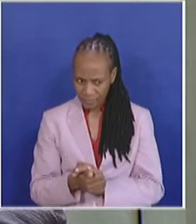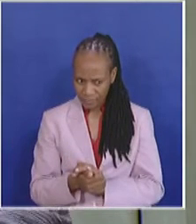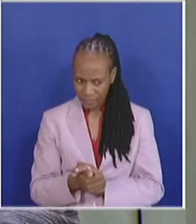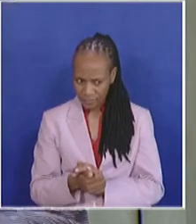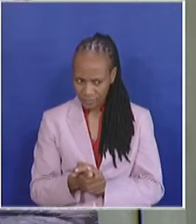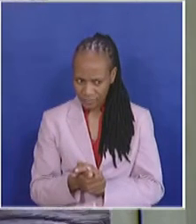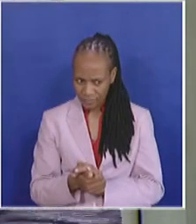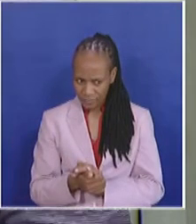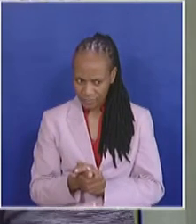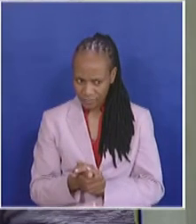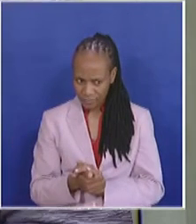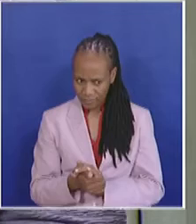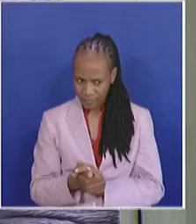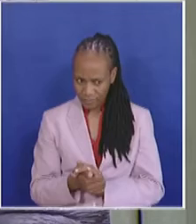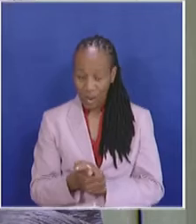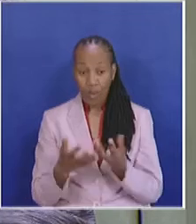can attest that